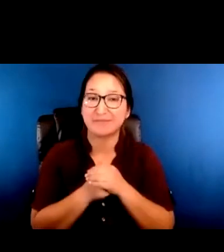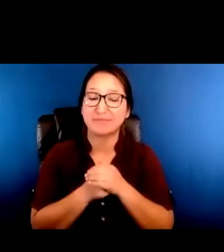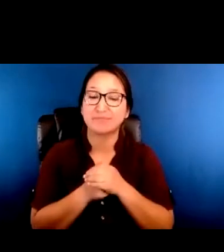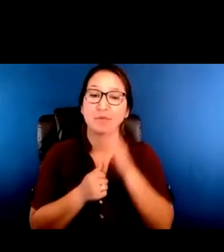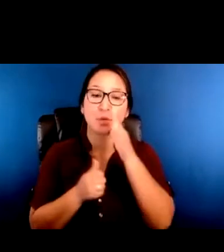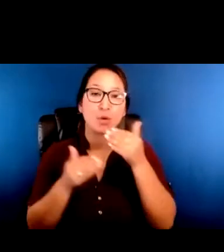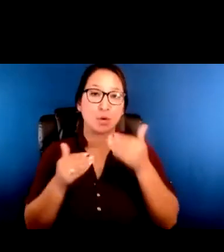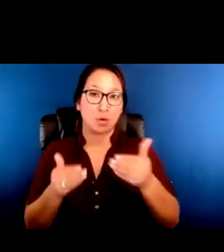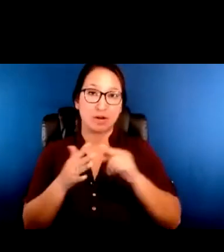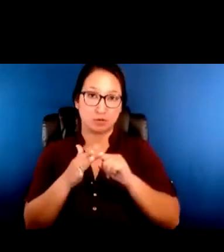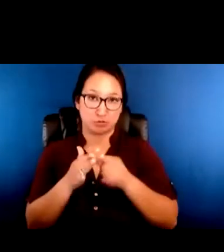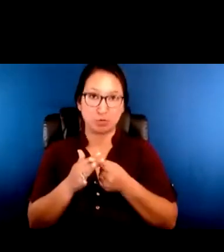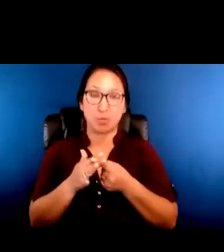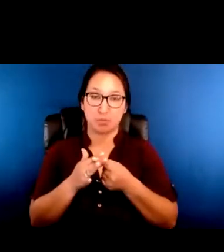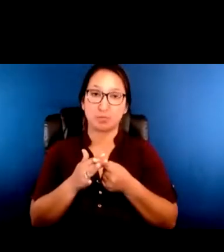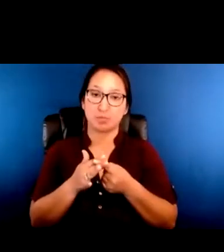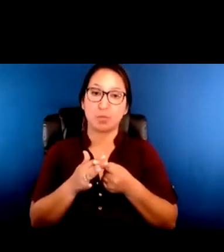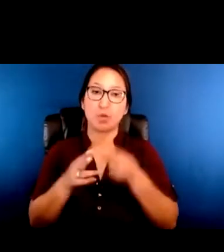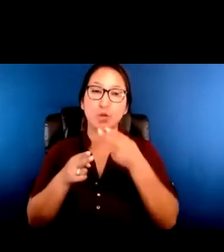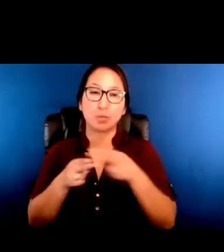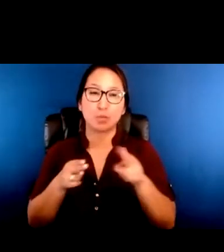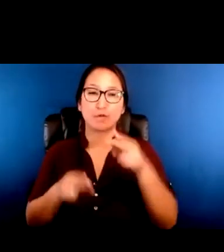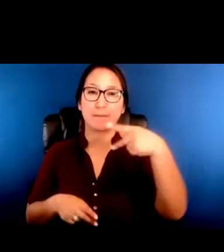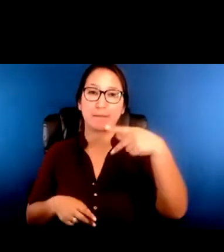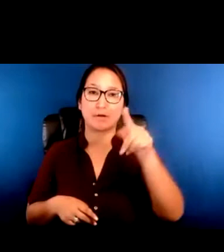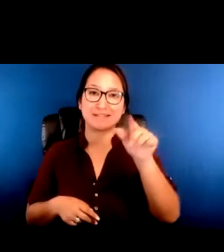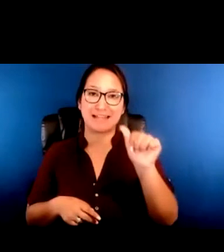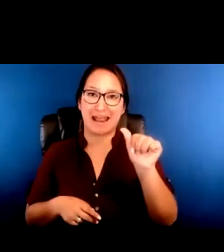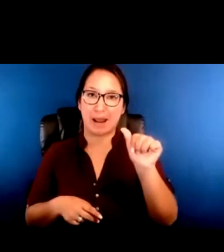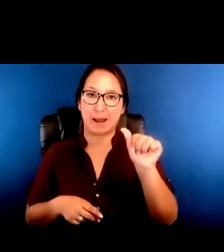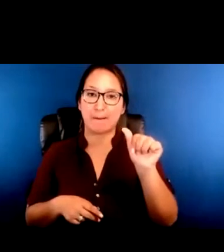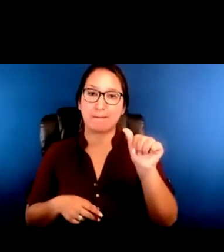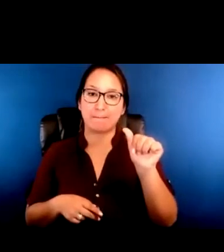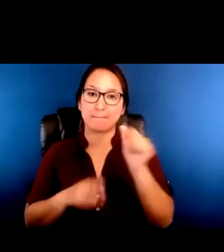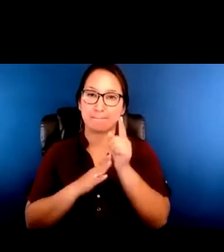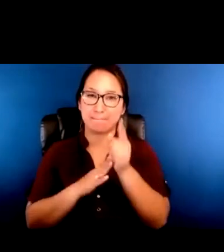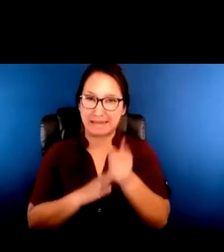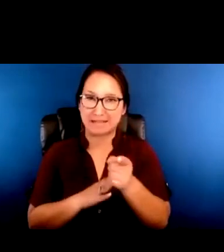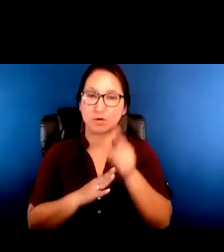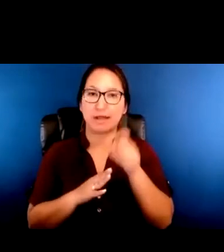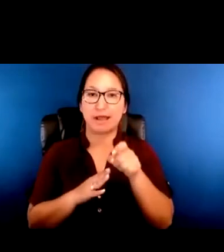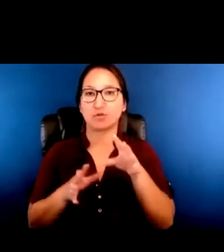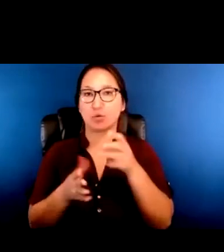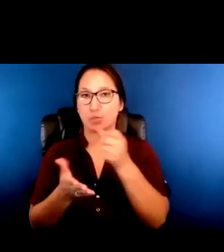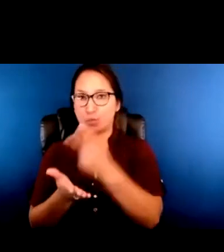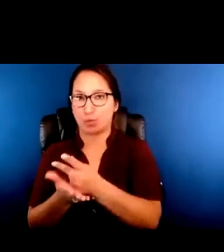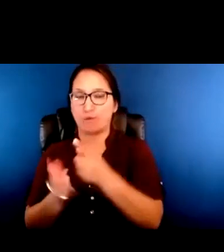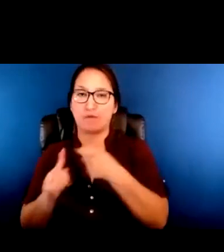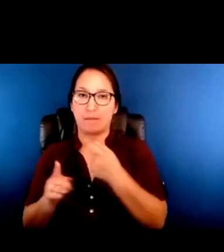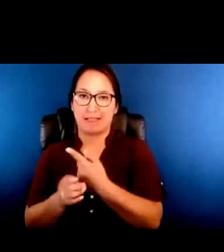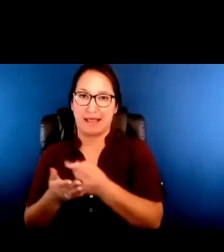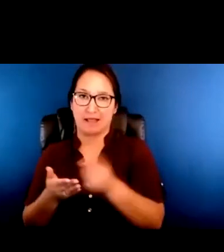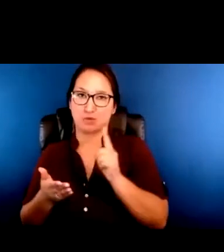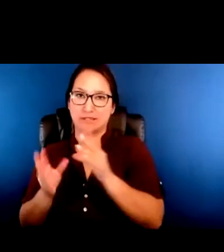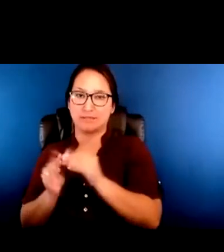brief PTA minutes, where we have to approve last week's minutes. It's not a full-blown PTA meeting. We